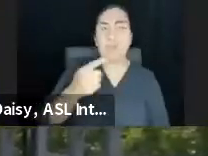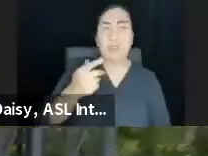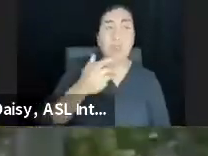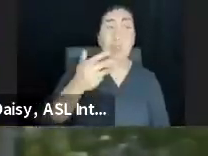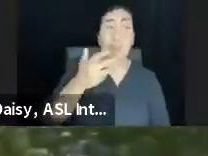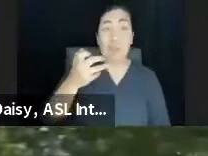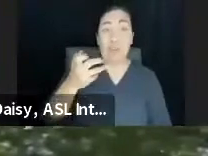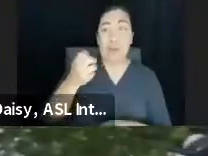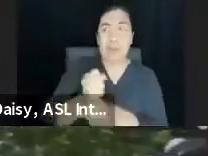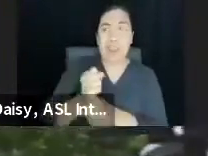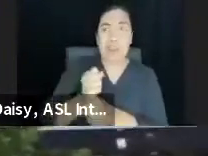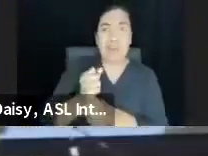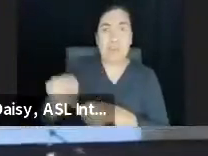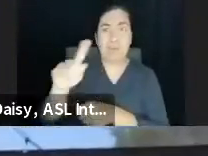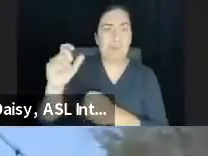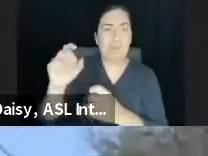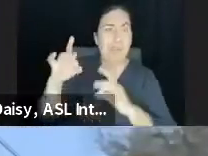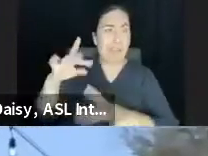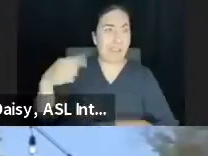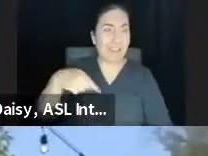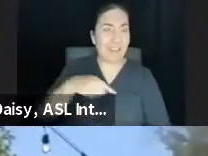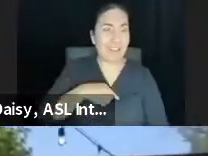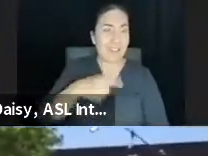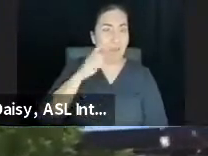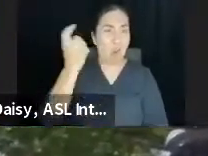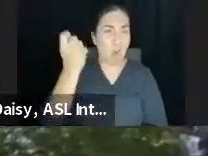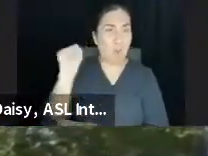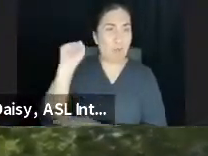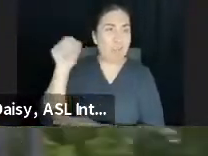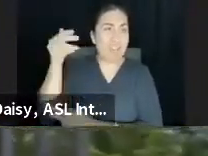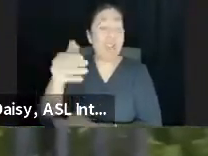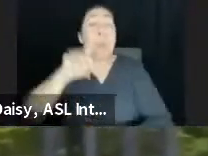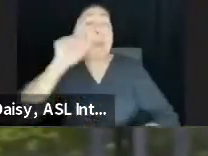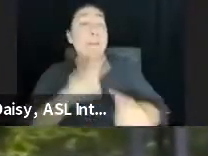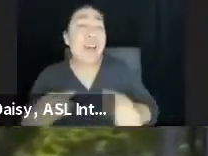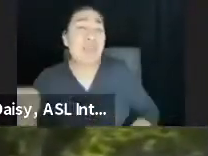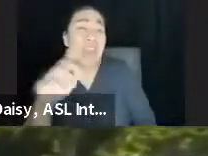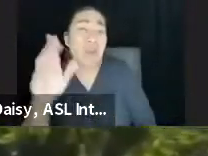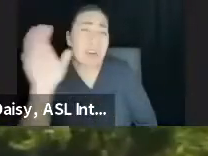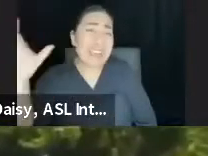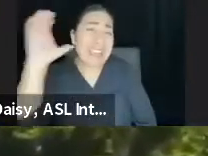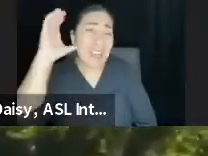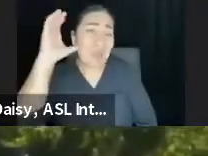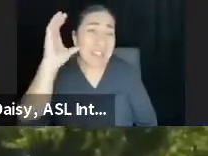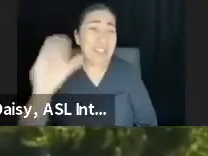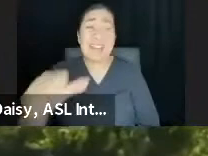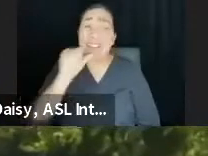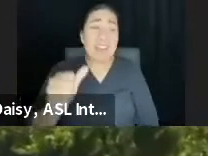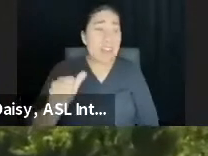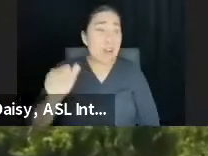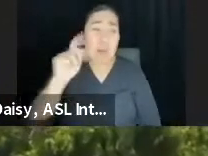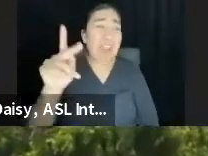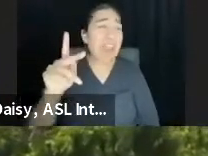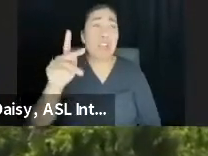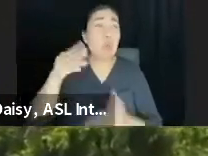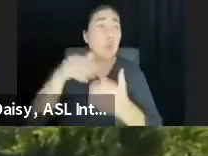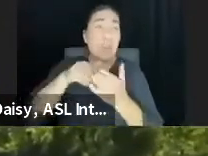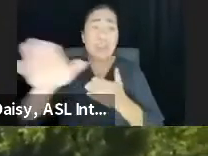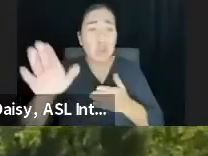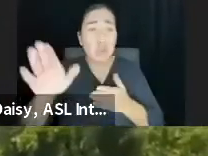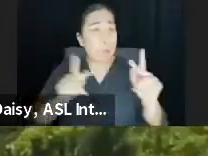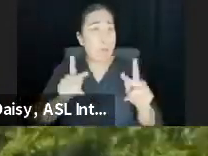just don't always have the opportunities to do that. But Native people, we've been telling stories since time immemorial, since before colonization, we've been telling stories. So it's very natural for us